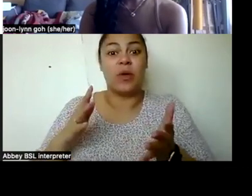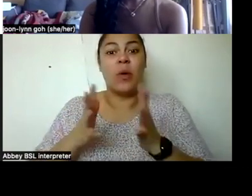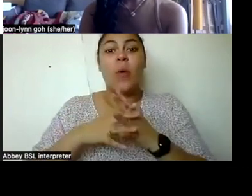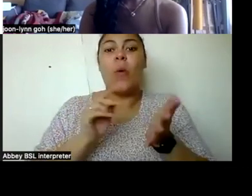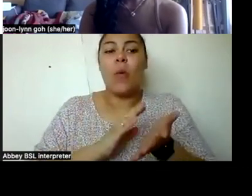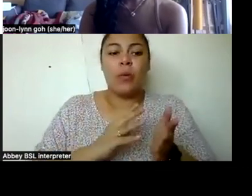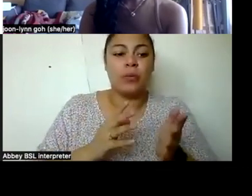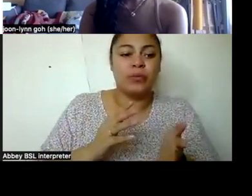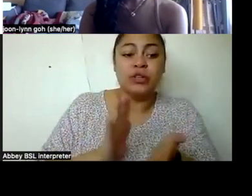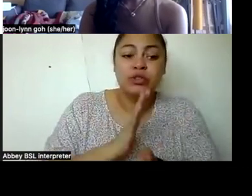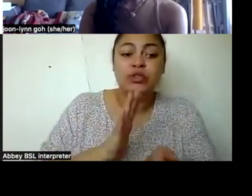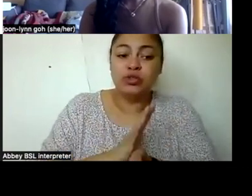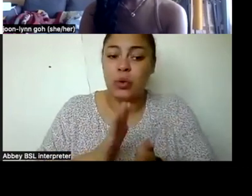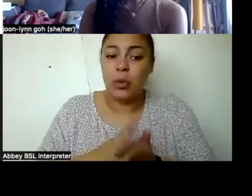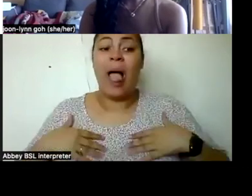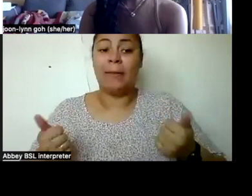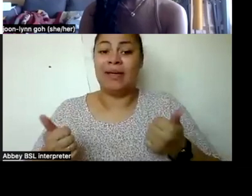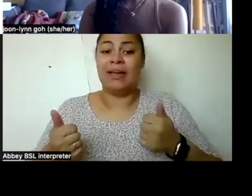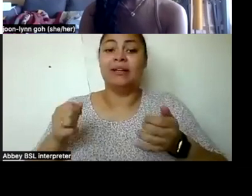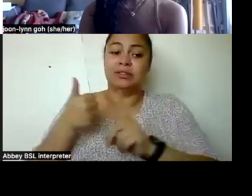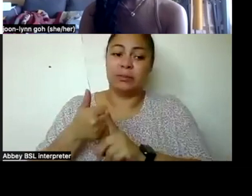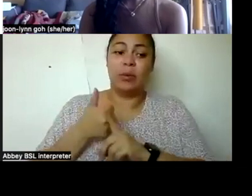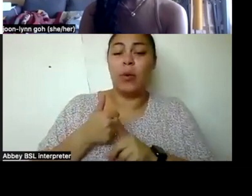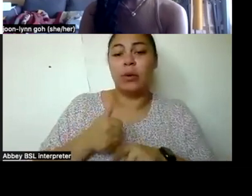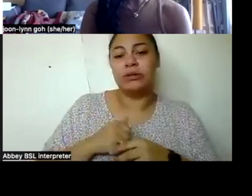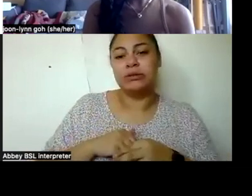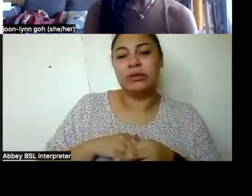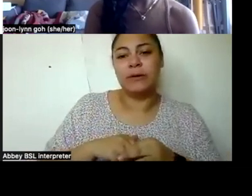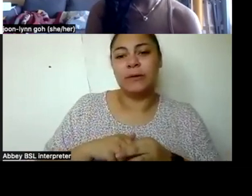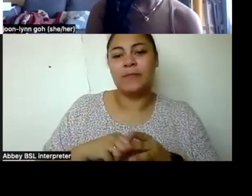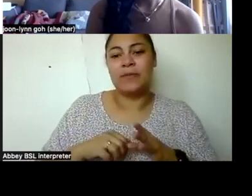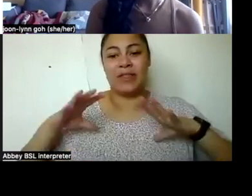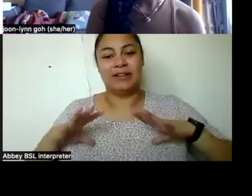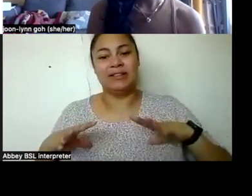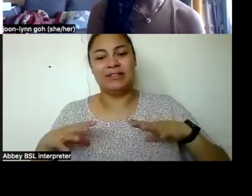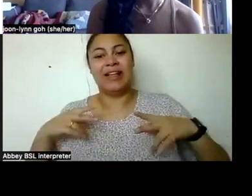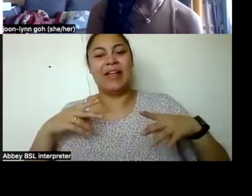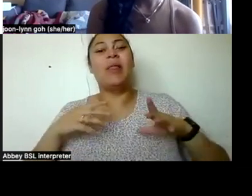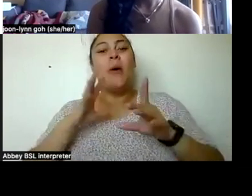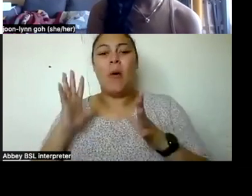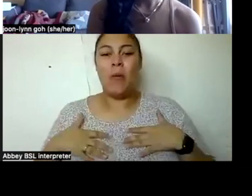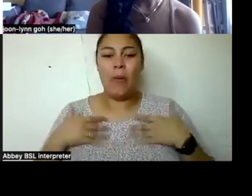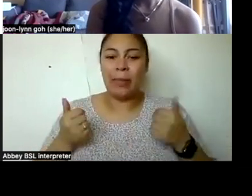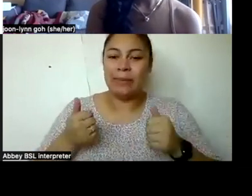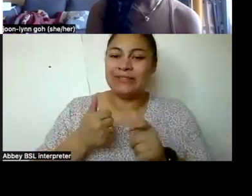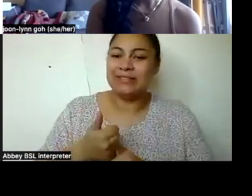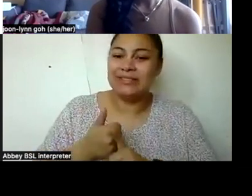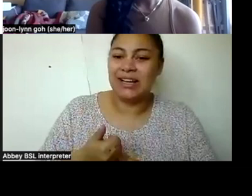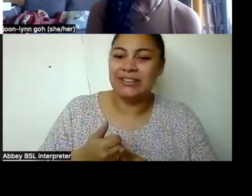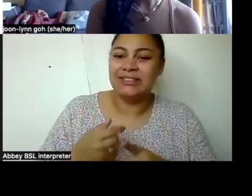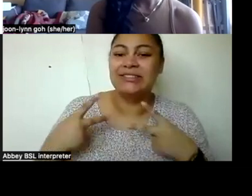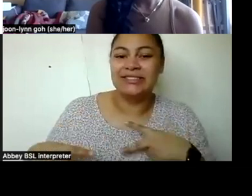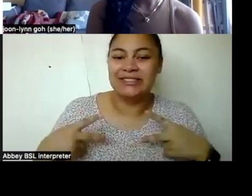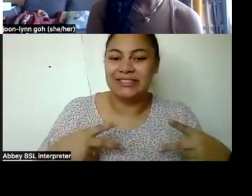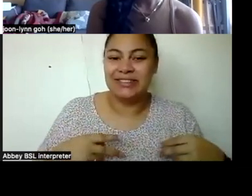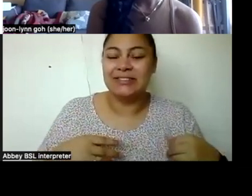that was in place, you know, whether it be the sort of dance breaks or and the well-being sessions. And I'll definitely be tapping into some of